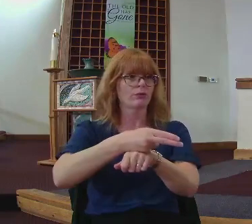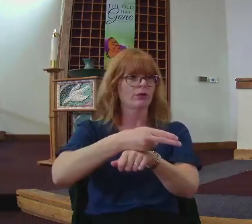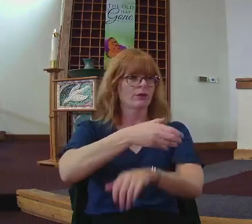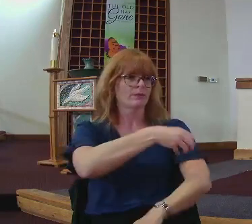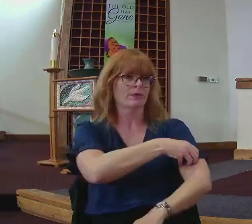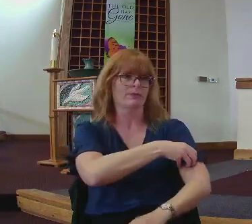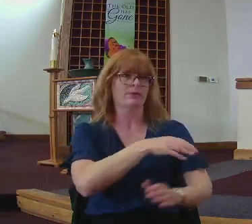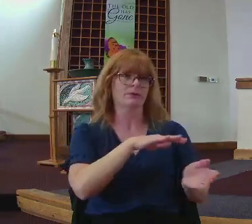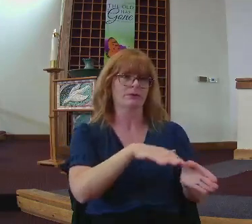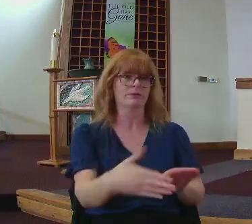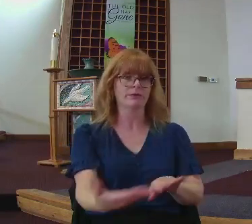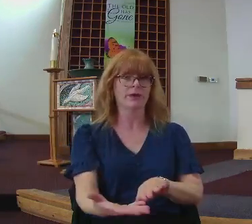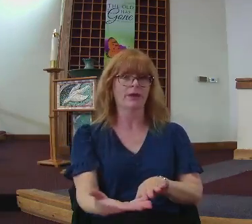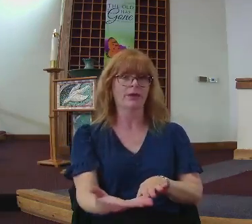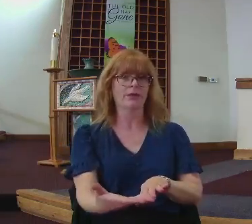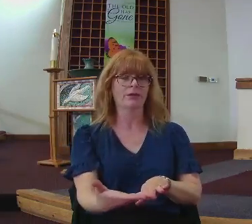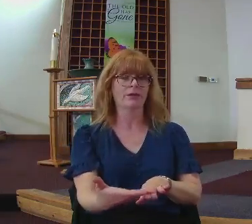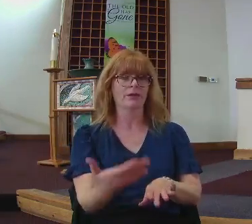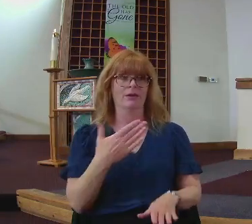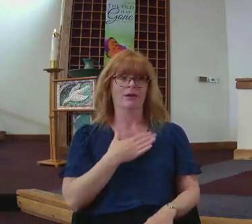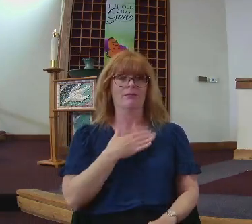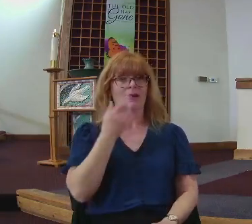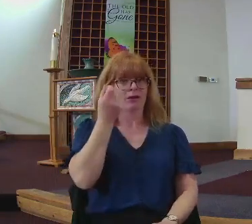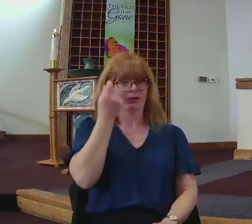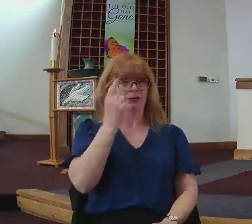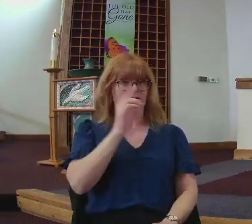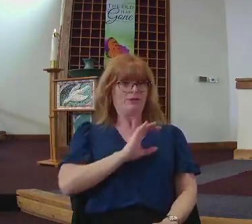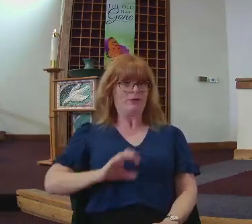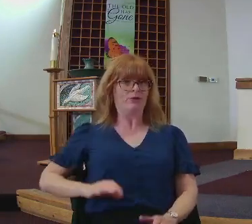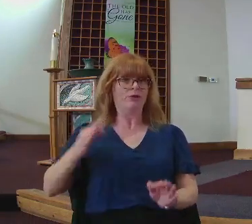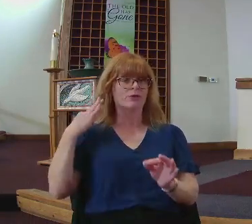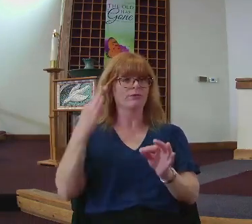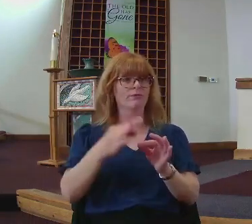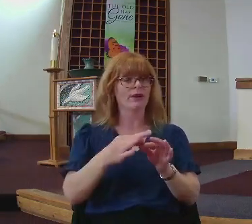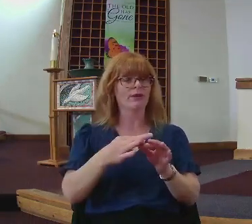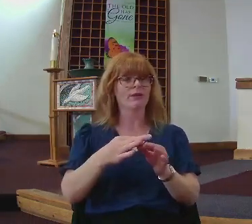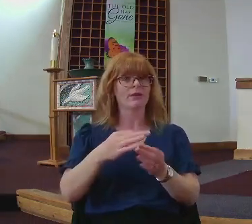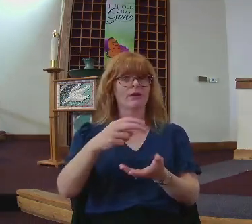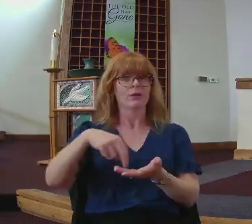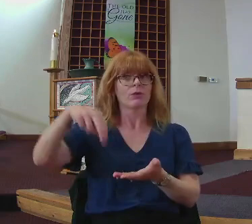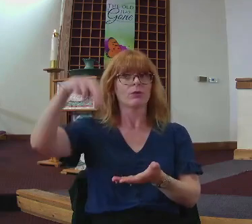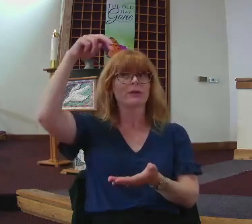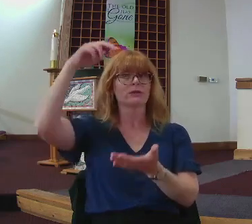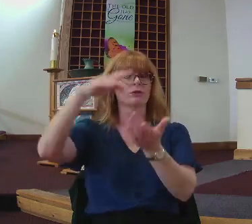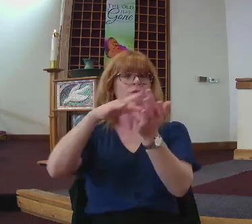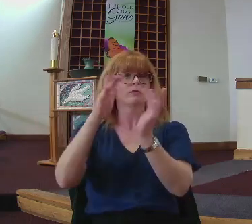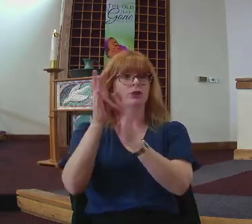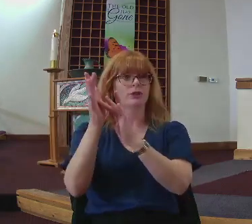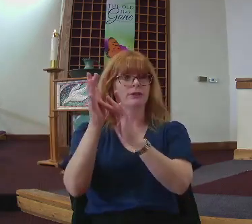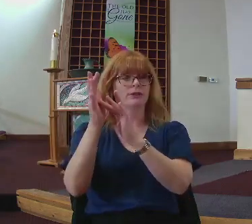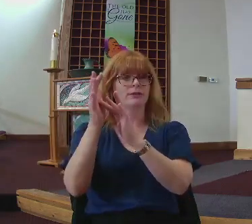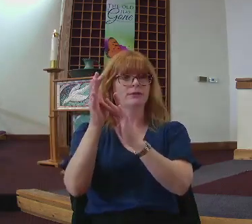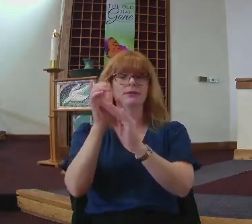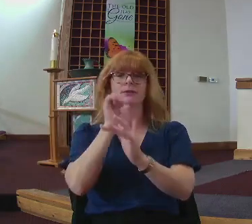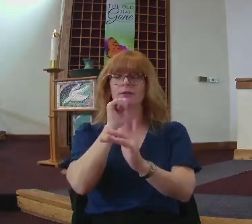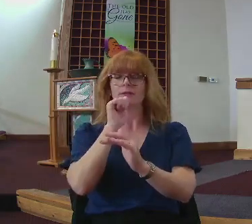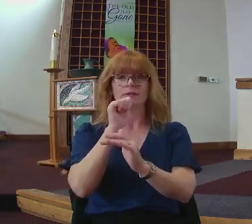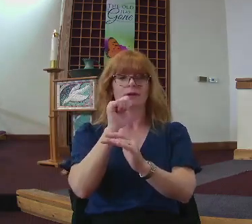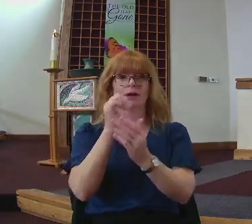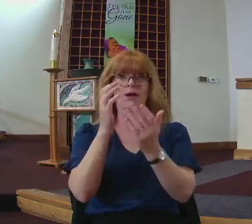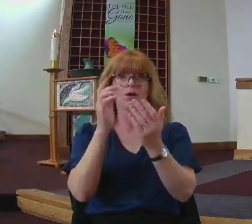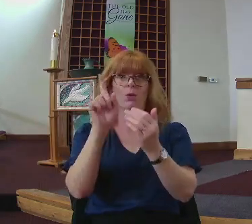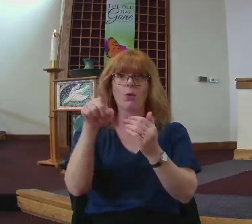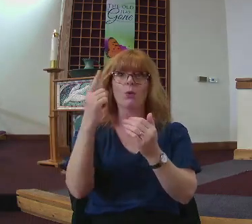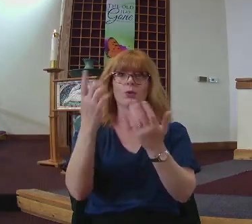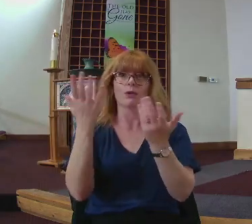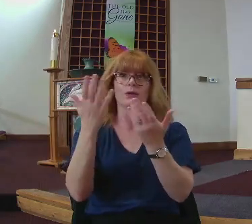death. And my friends, in my understanding of the Christian faith, the resurrection of Jesus is not just about what God did to